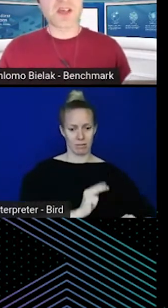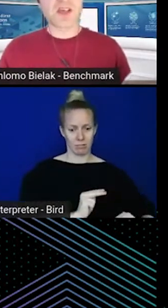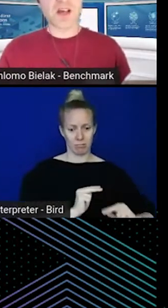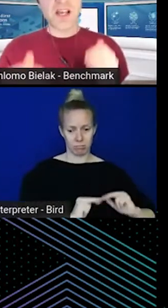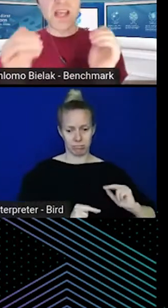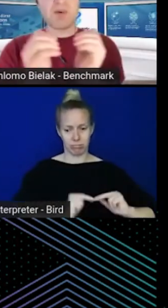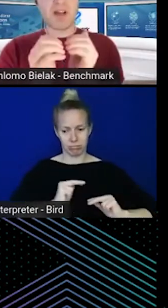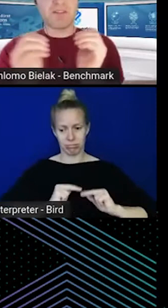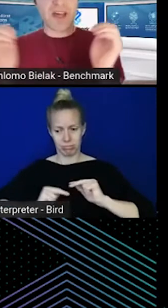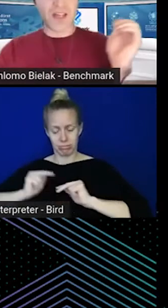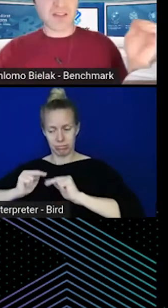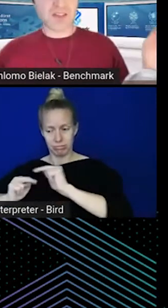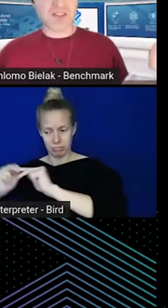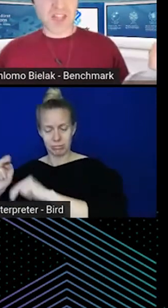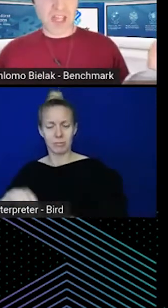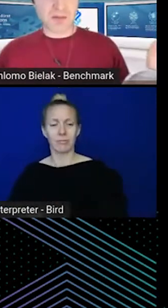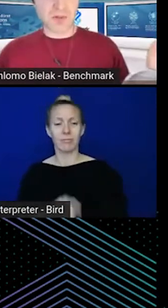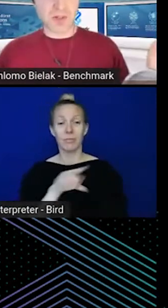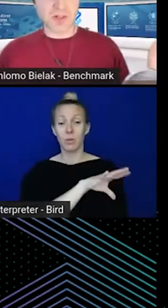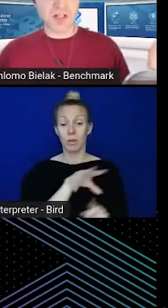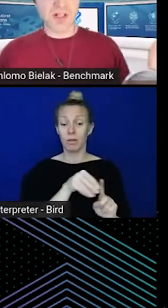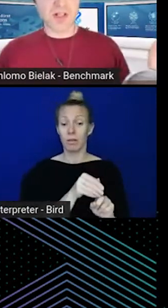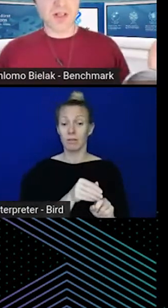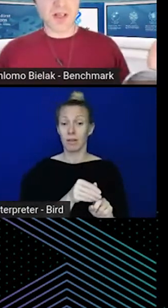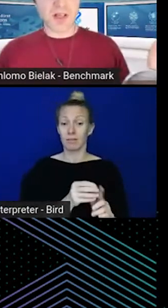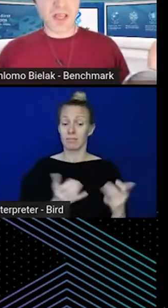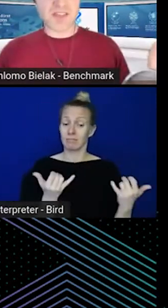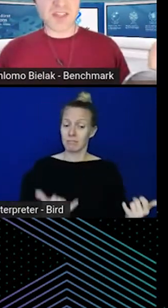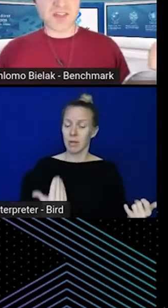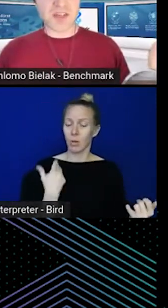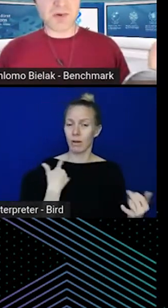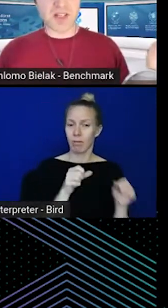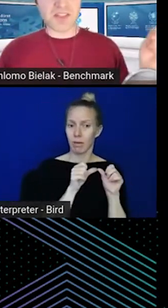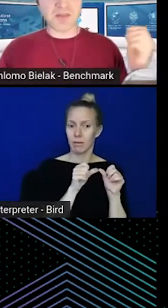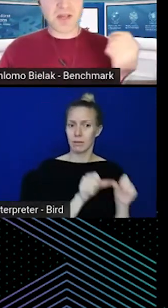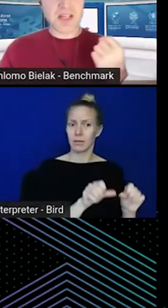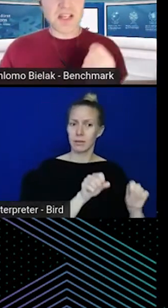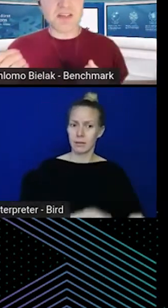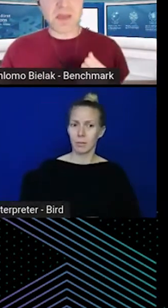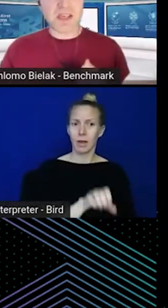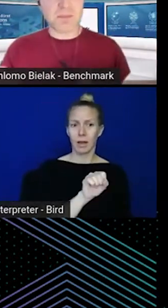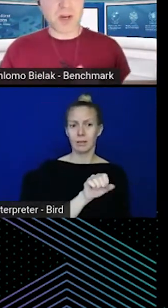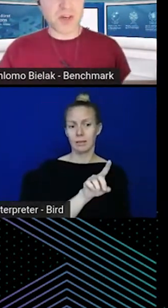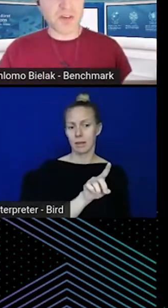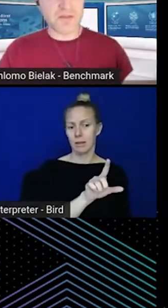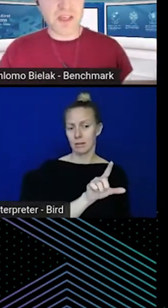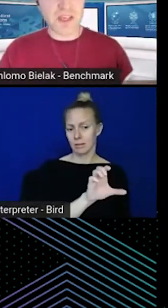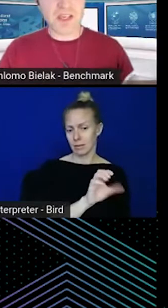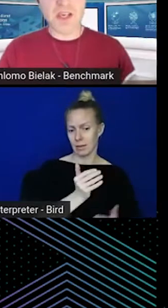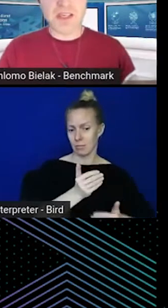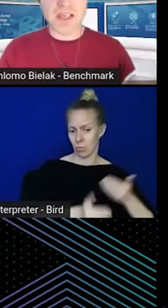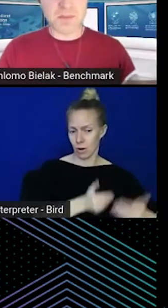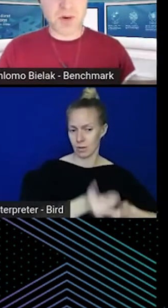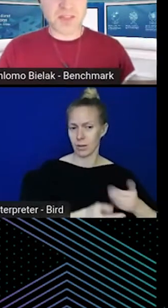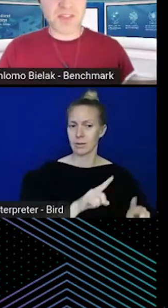is I now have that sustainable SDLC process, but I need to make it part of the Git process.